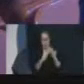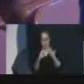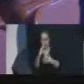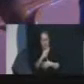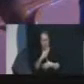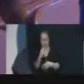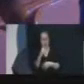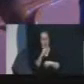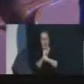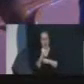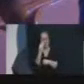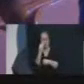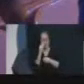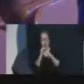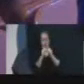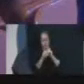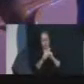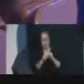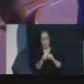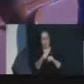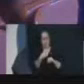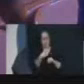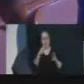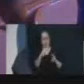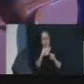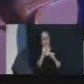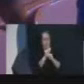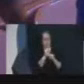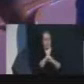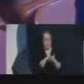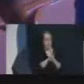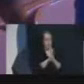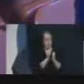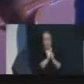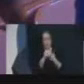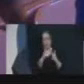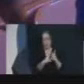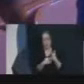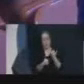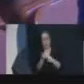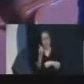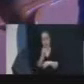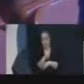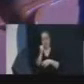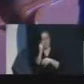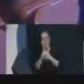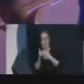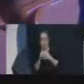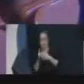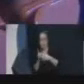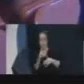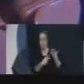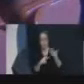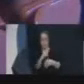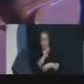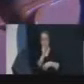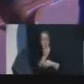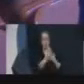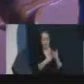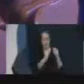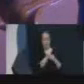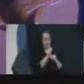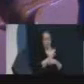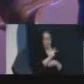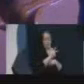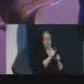solidify his number sense. I have him doing math worksheets without a calculator most days of the week, and he's reviewing all aspects of math from 3rd to